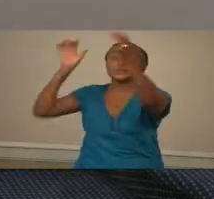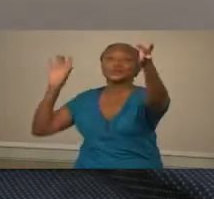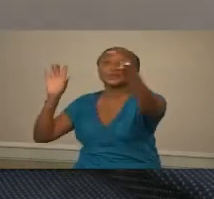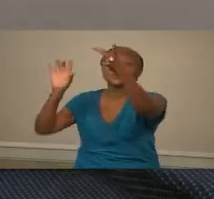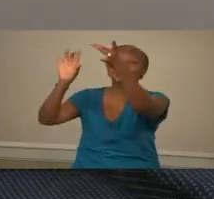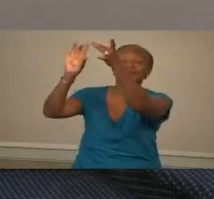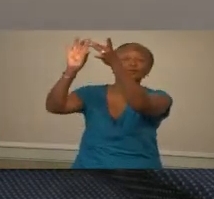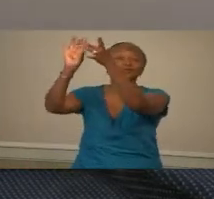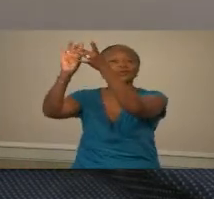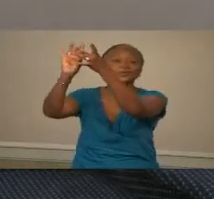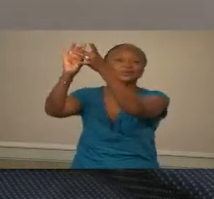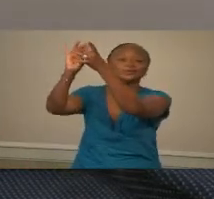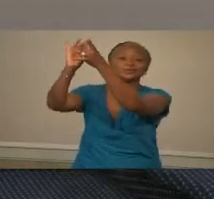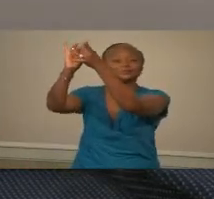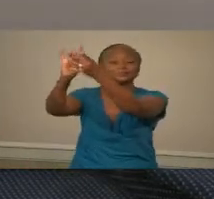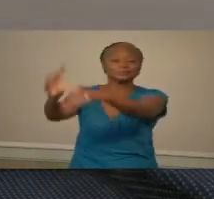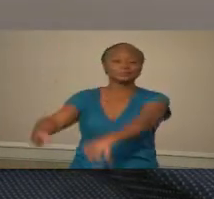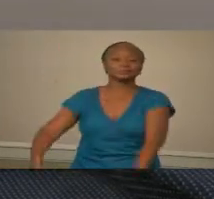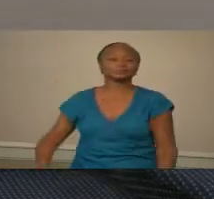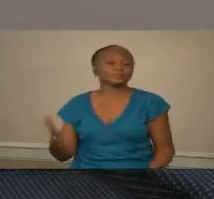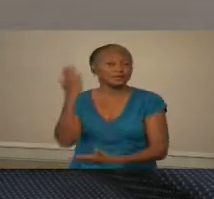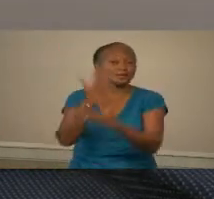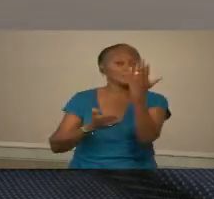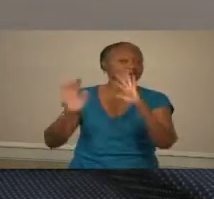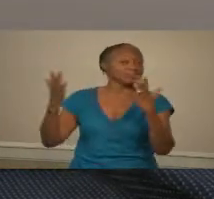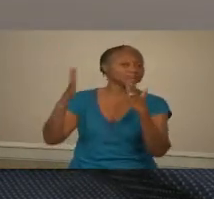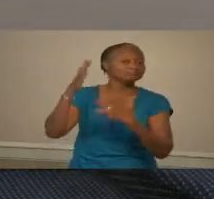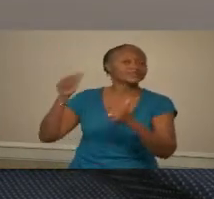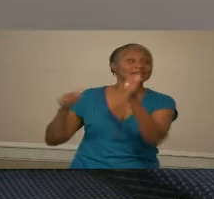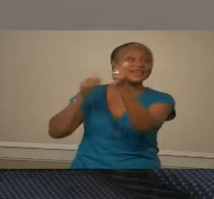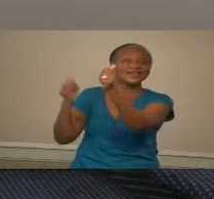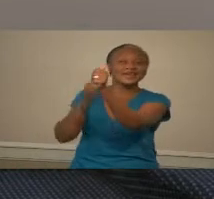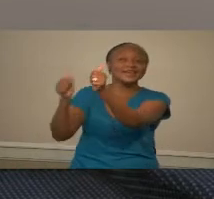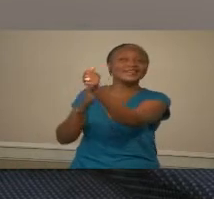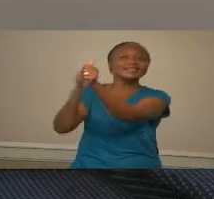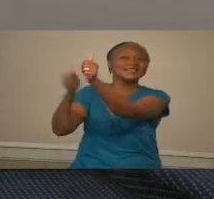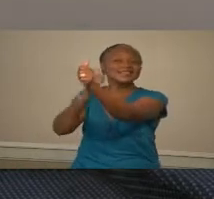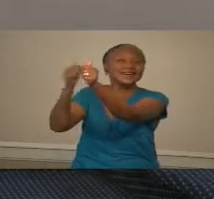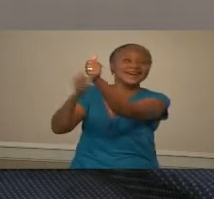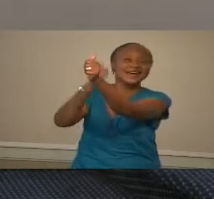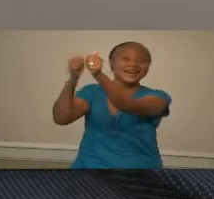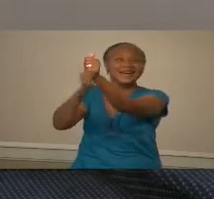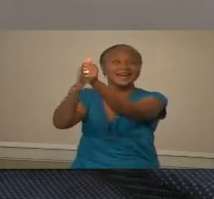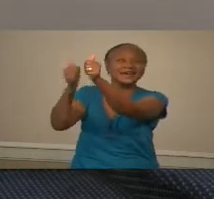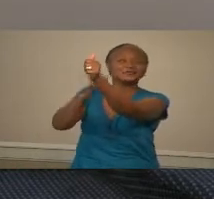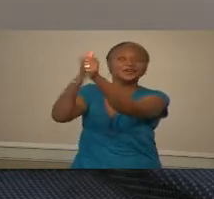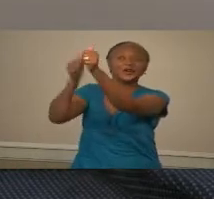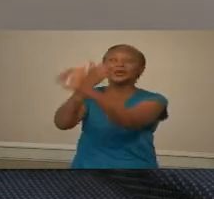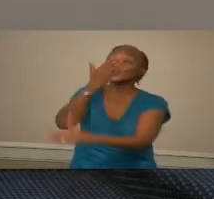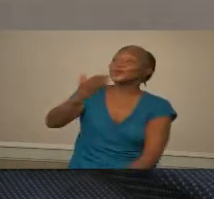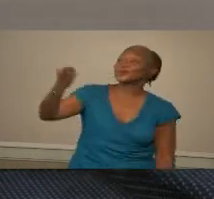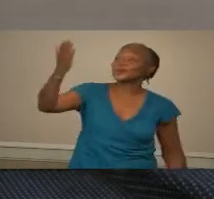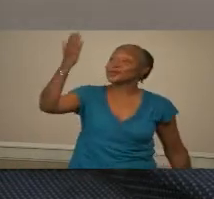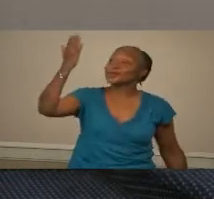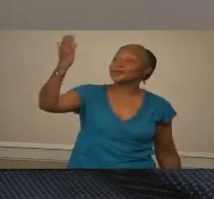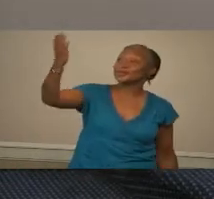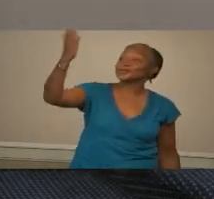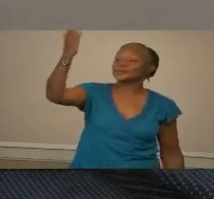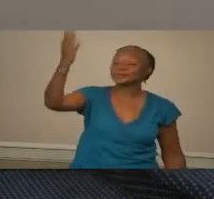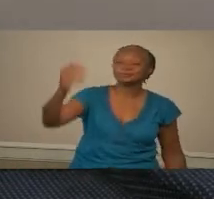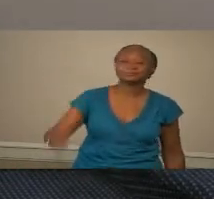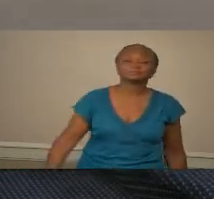closer to you. Clap your hands. I'm chasing after you.